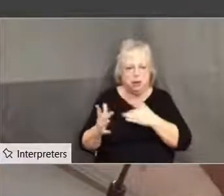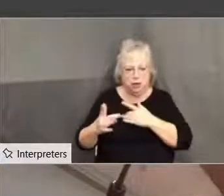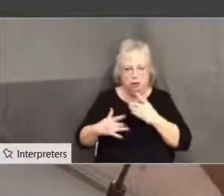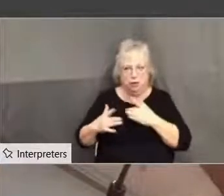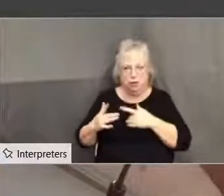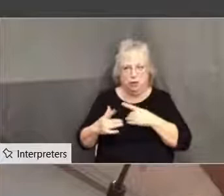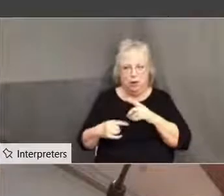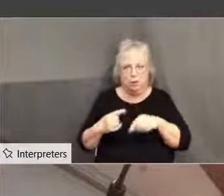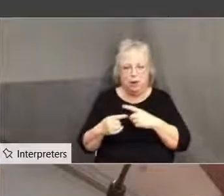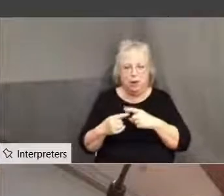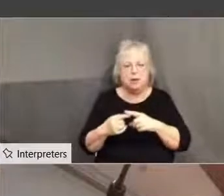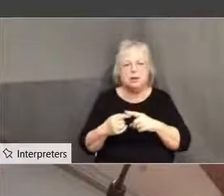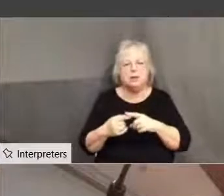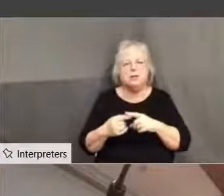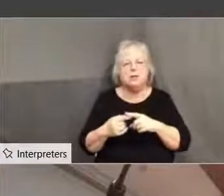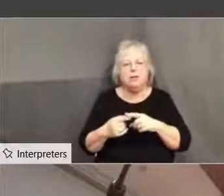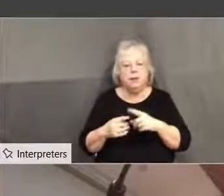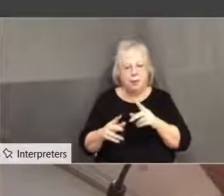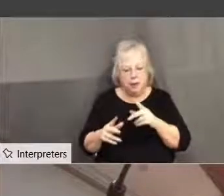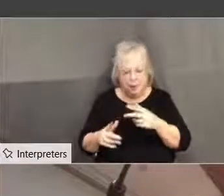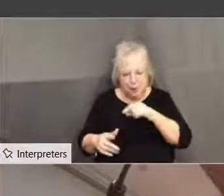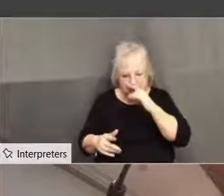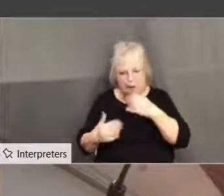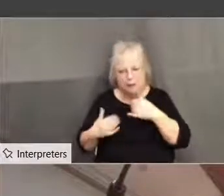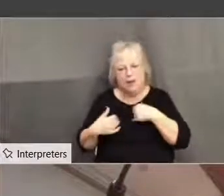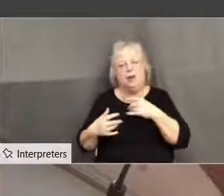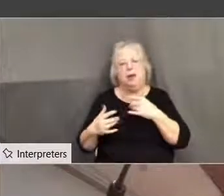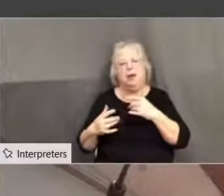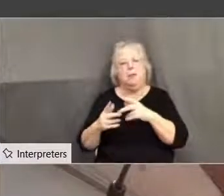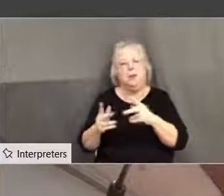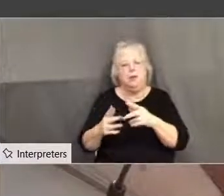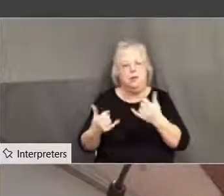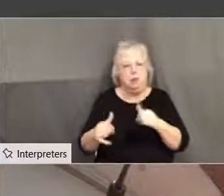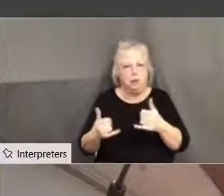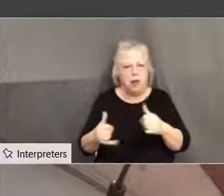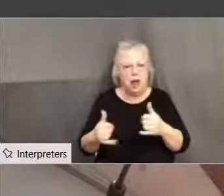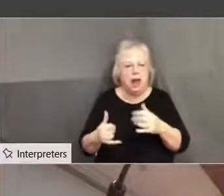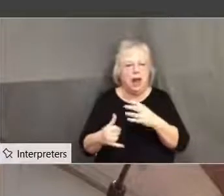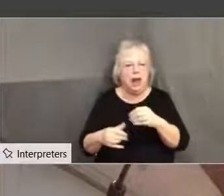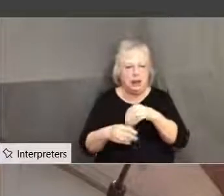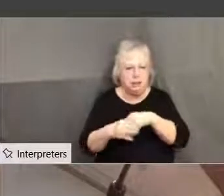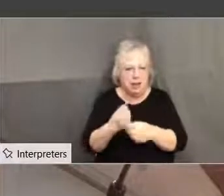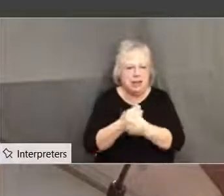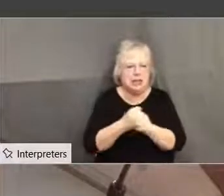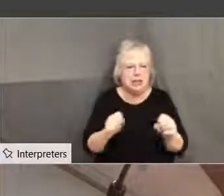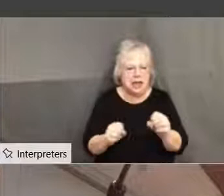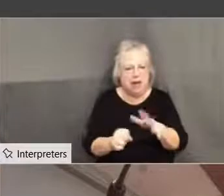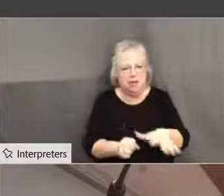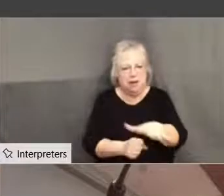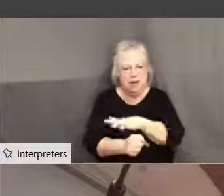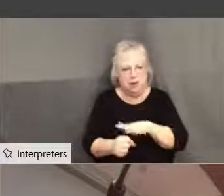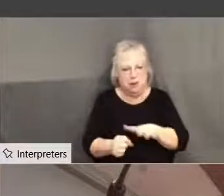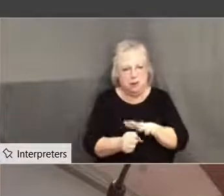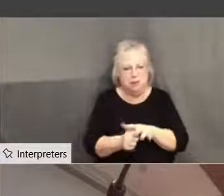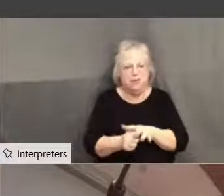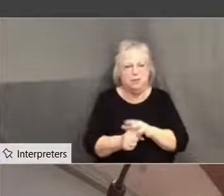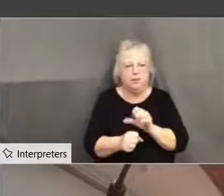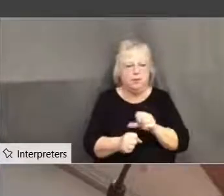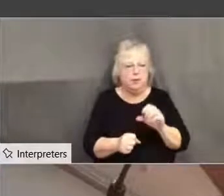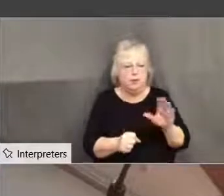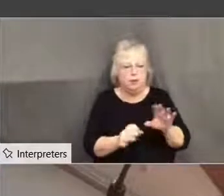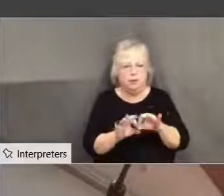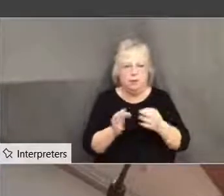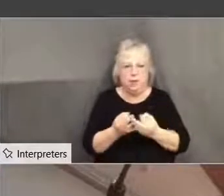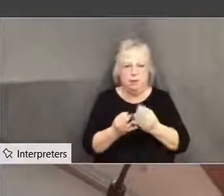about them having a place to play and to be in a safe atmosphere. So his family would like